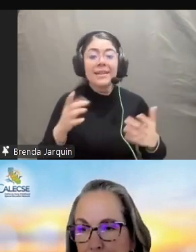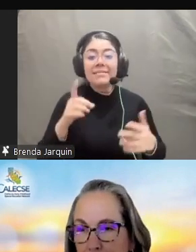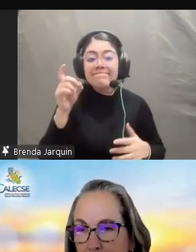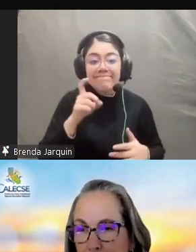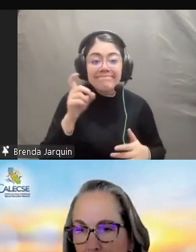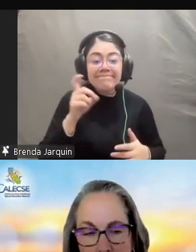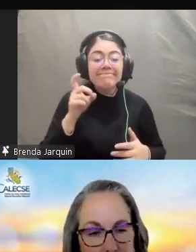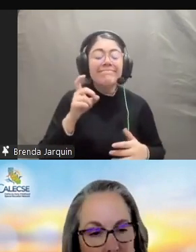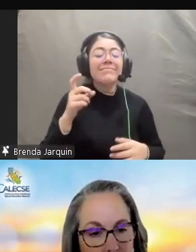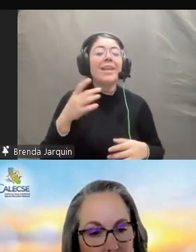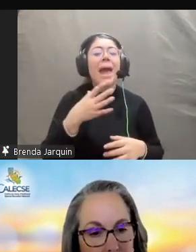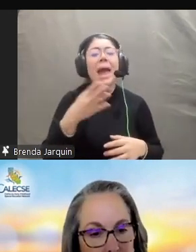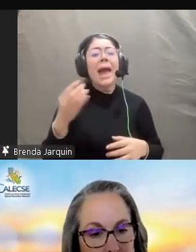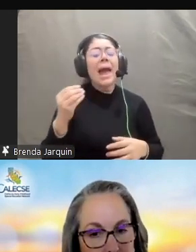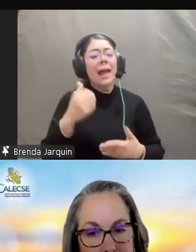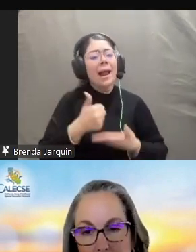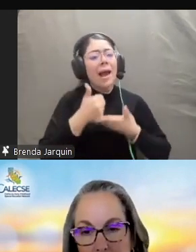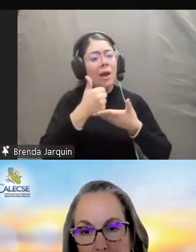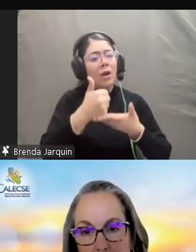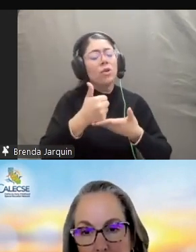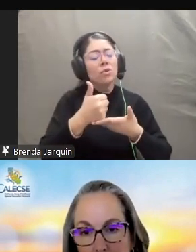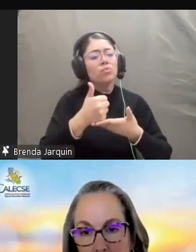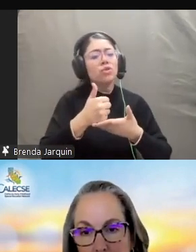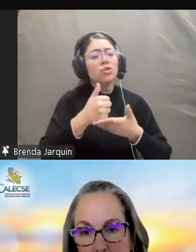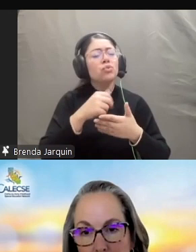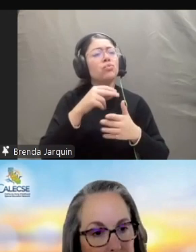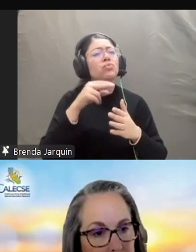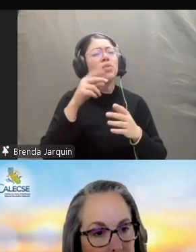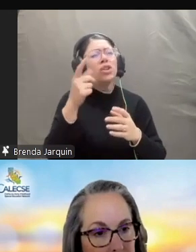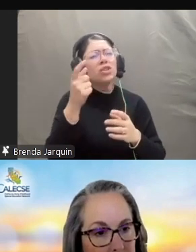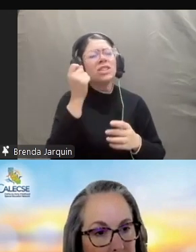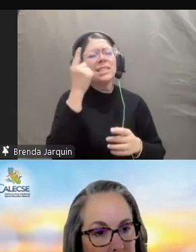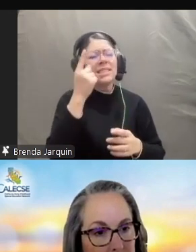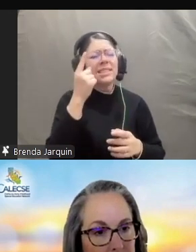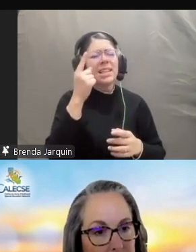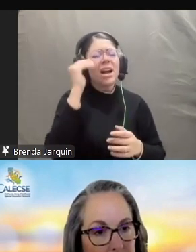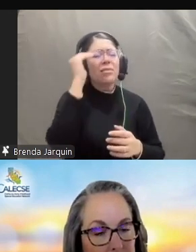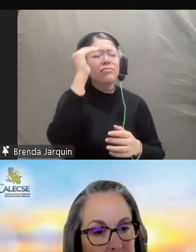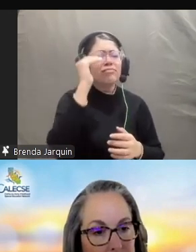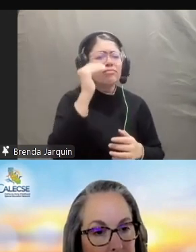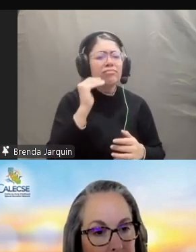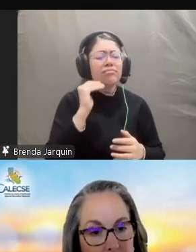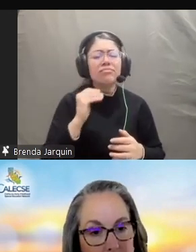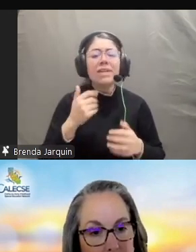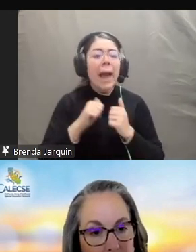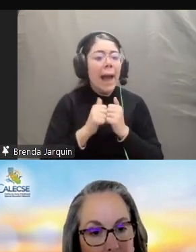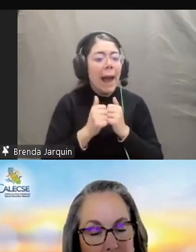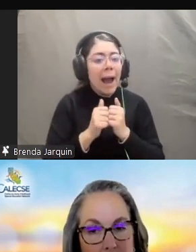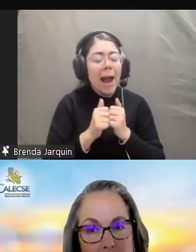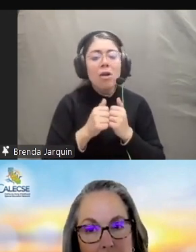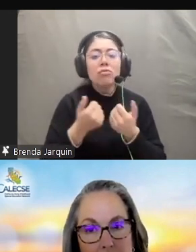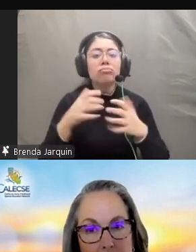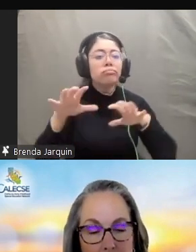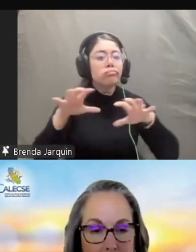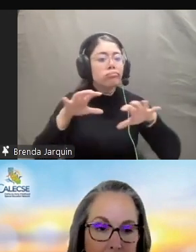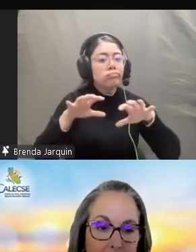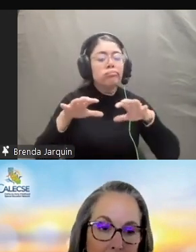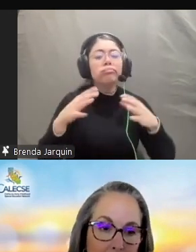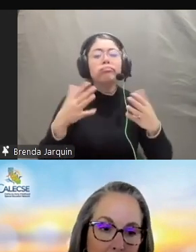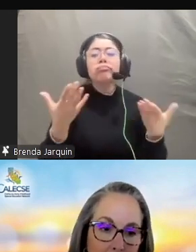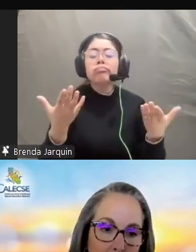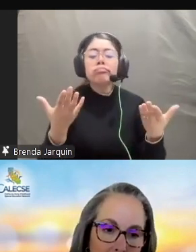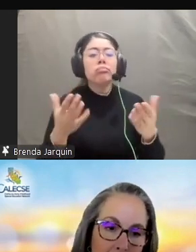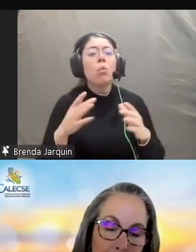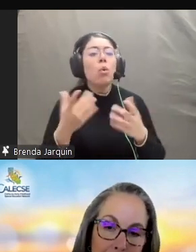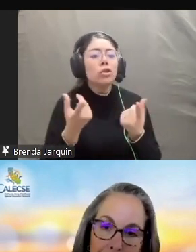the responsibilities of each LEA and regional center, the processes for coordinating, the